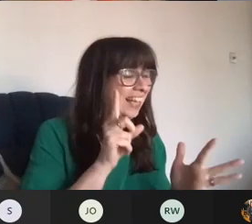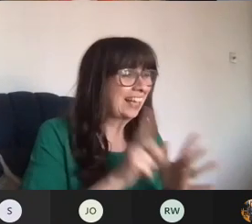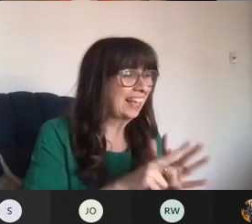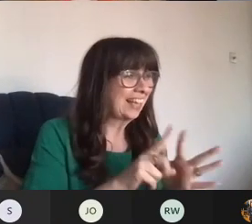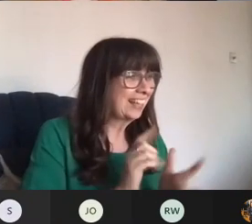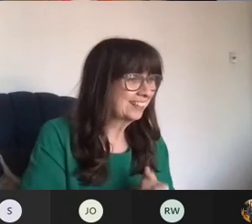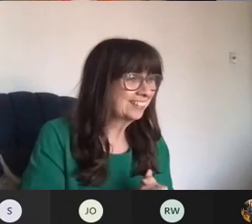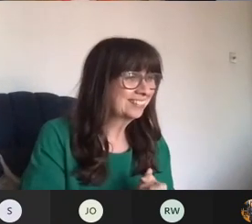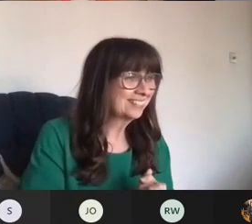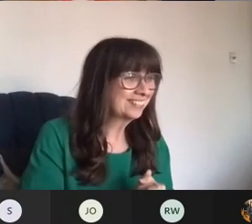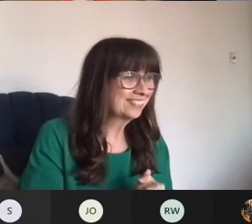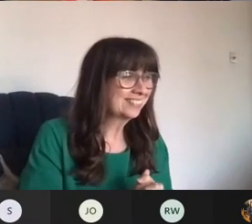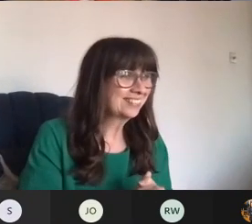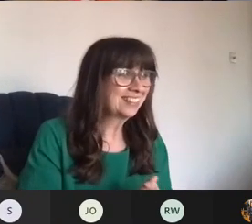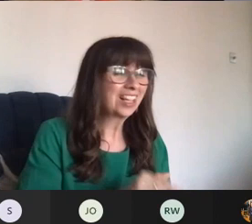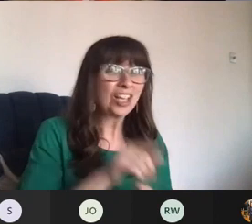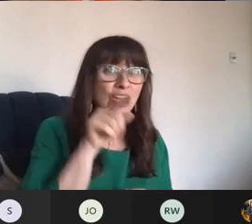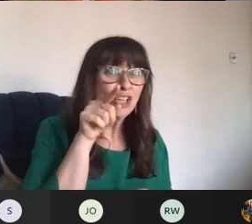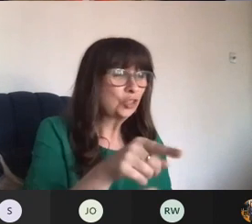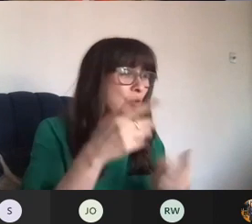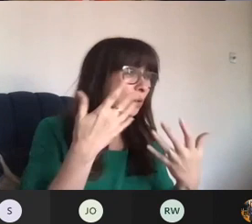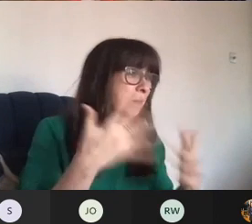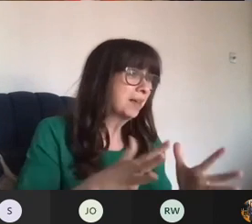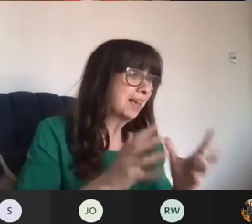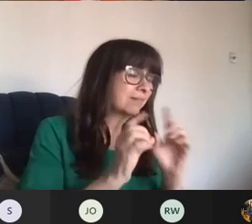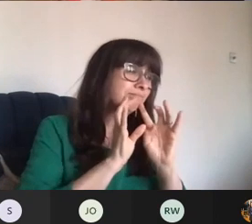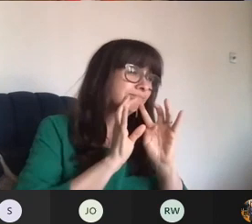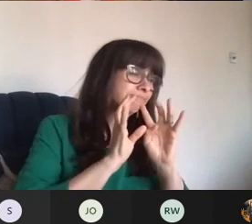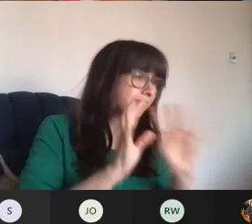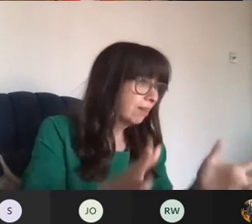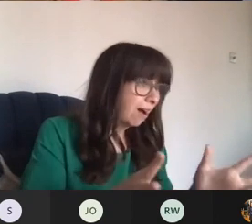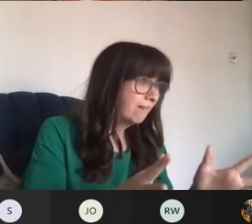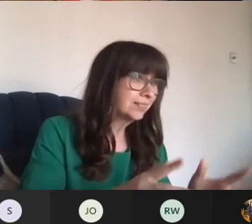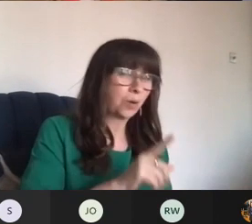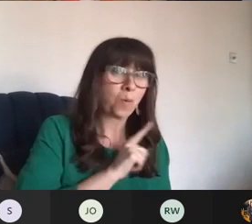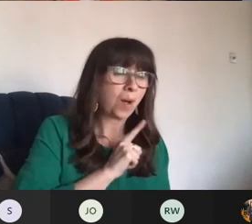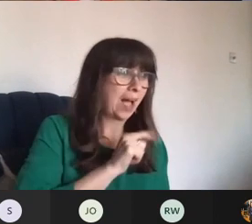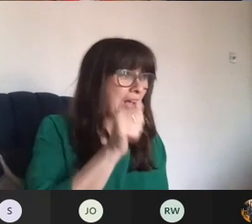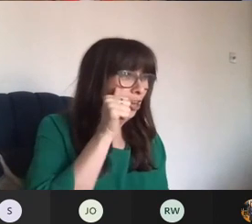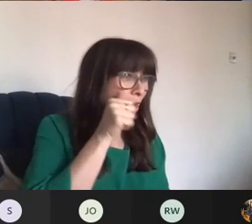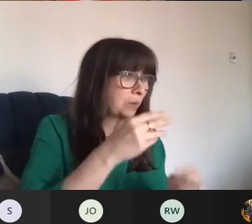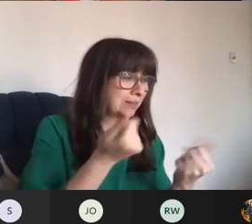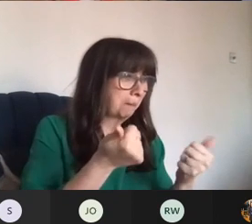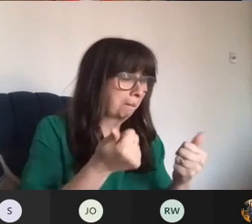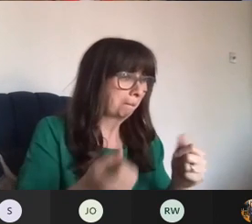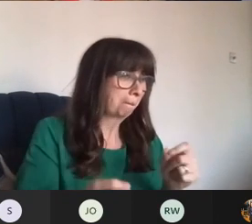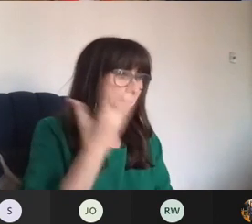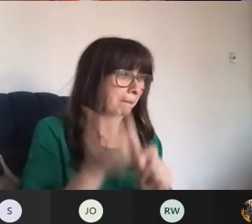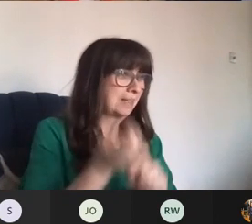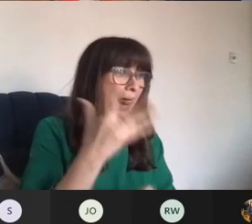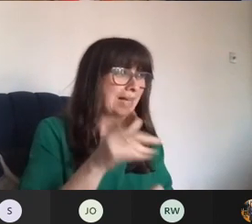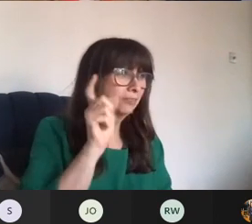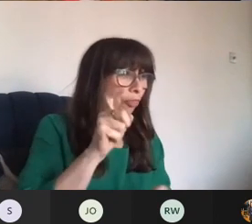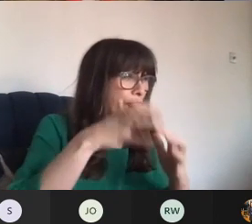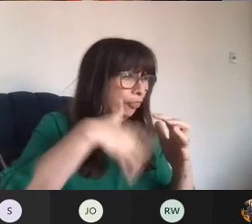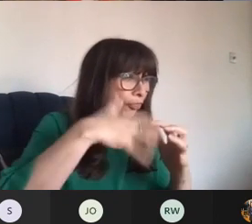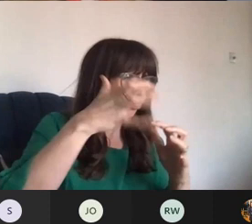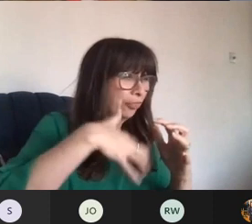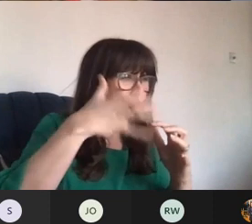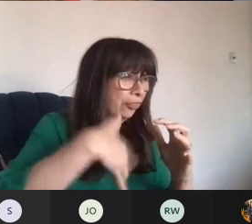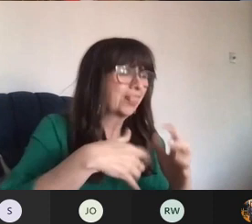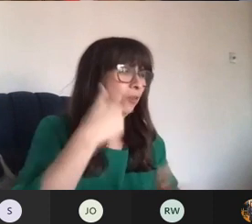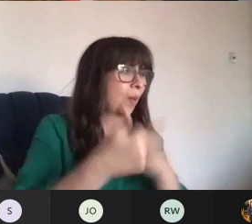First of all, you did an absolutely outstanding job in the face of a few technological difficulties in terms of slides